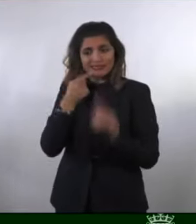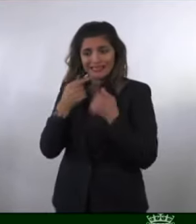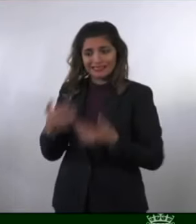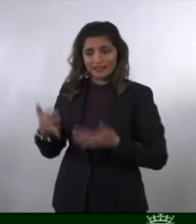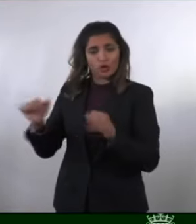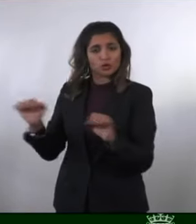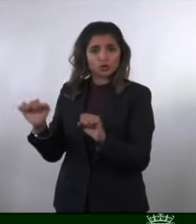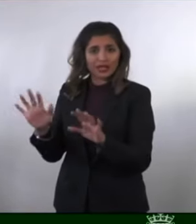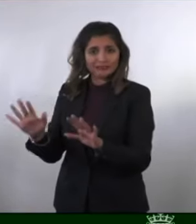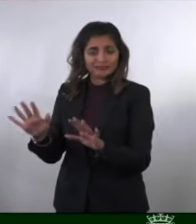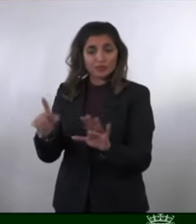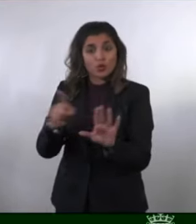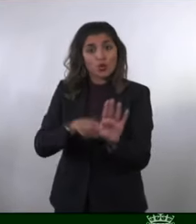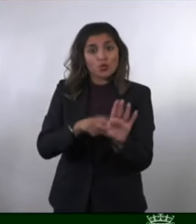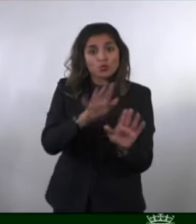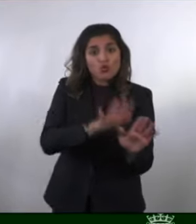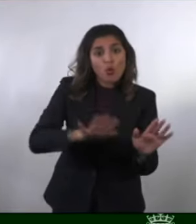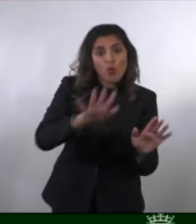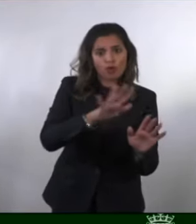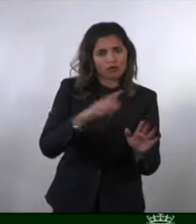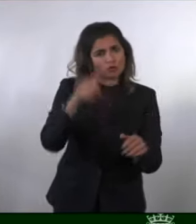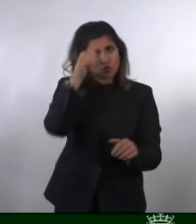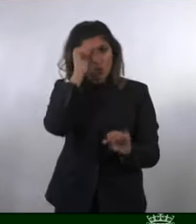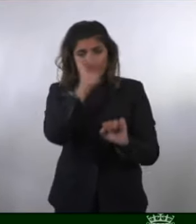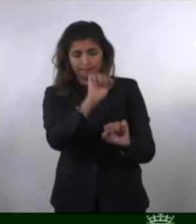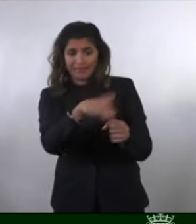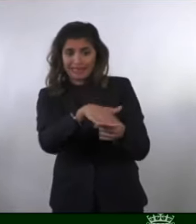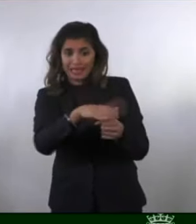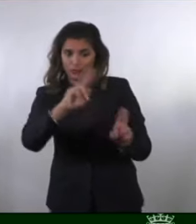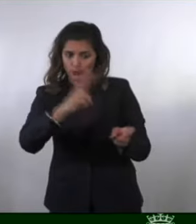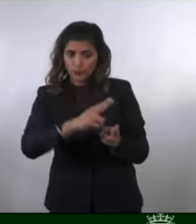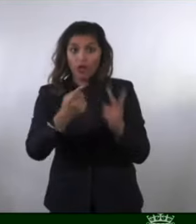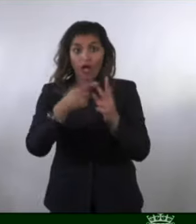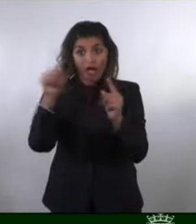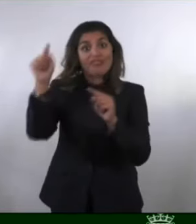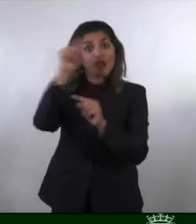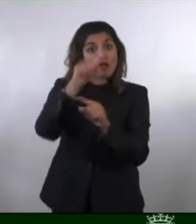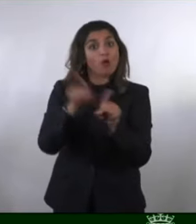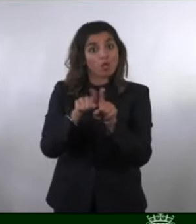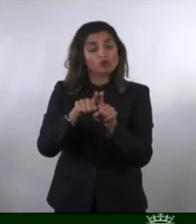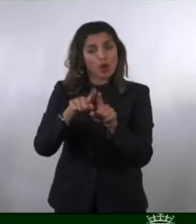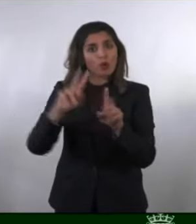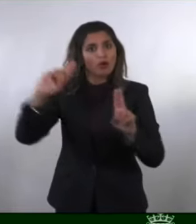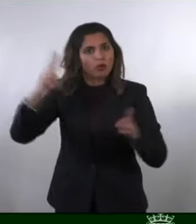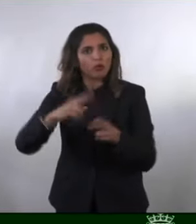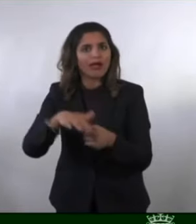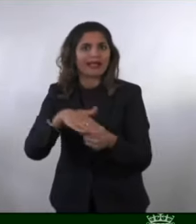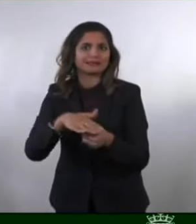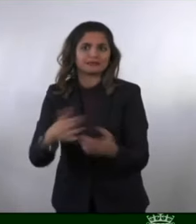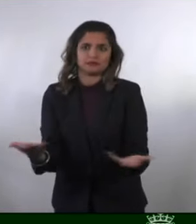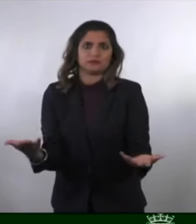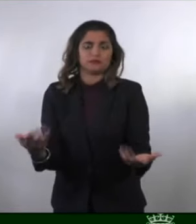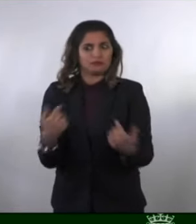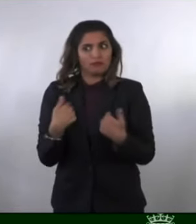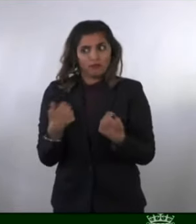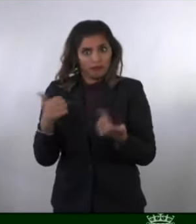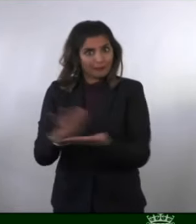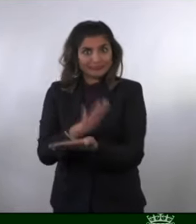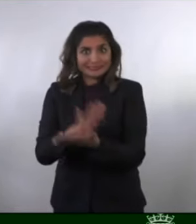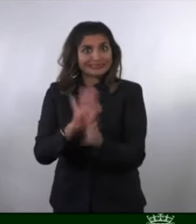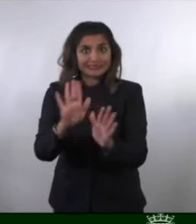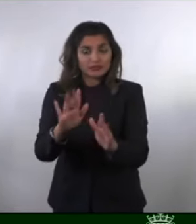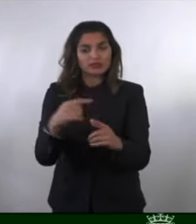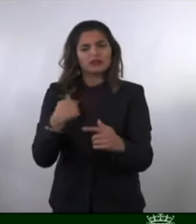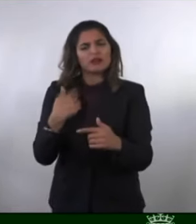some other parts of the country, the number of cases is coming down, and I welcome that, and I want to see a few more days'